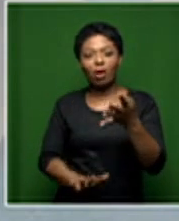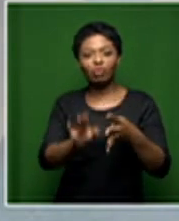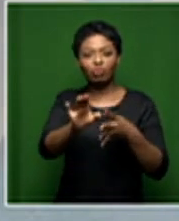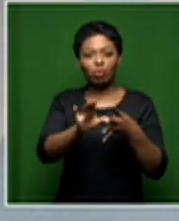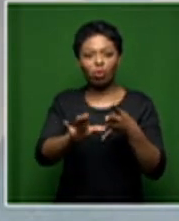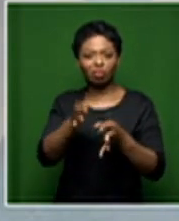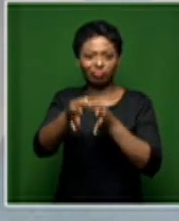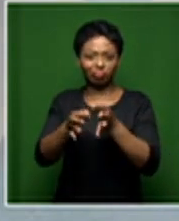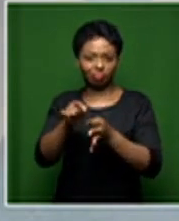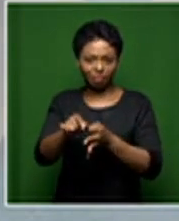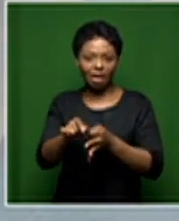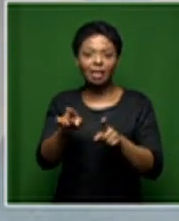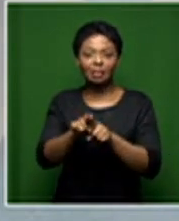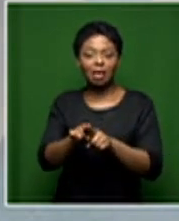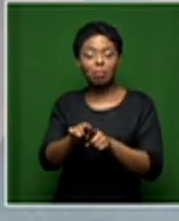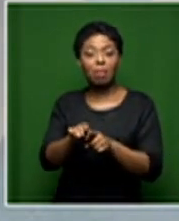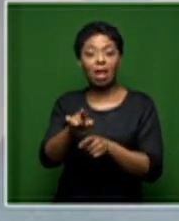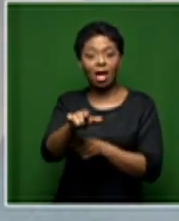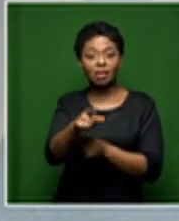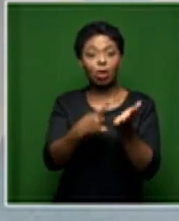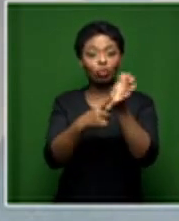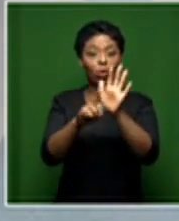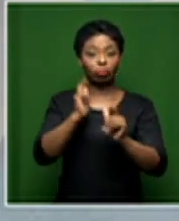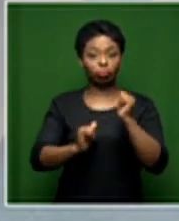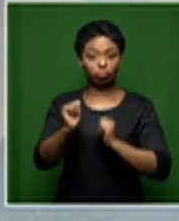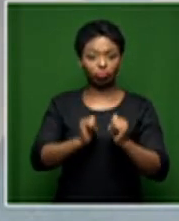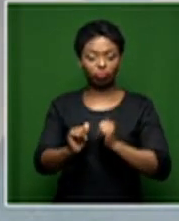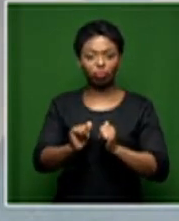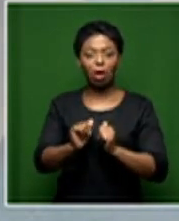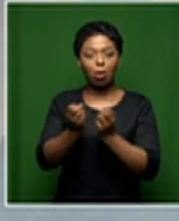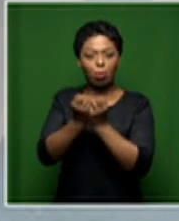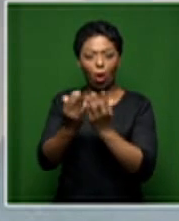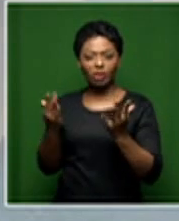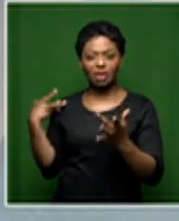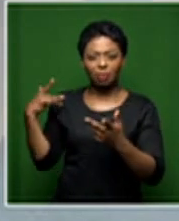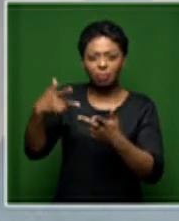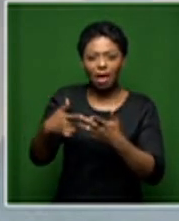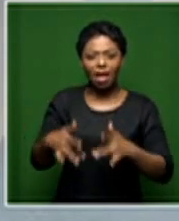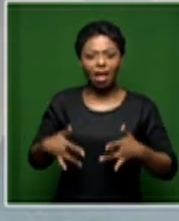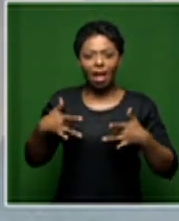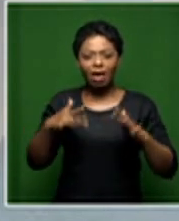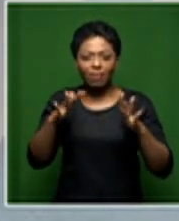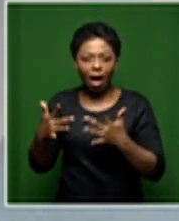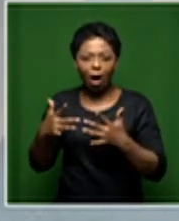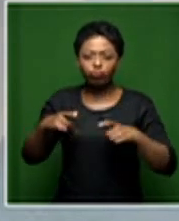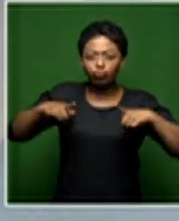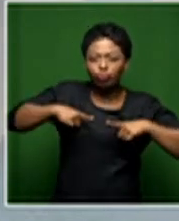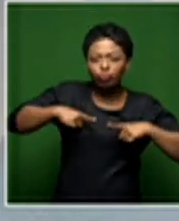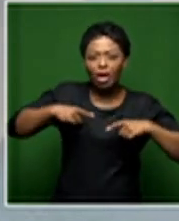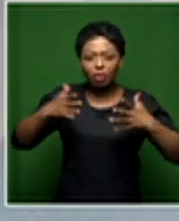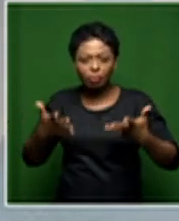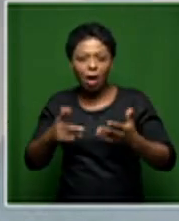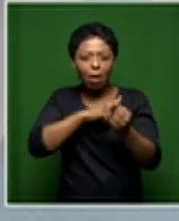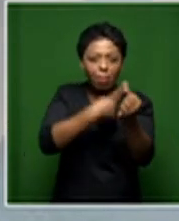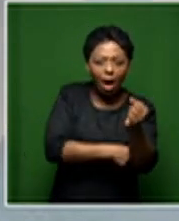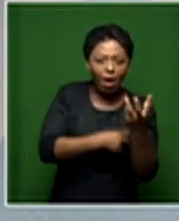The latest installment of the series shows a treasure trying to escape the years of high luxury life and power. She now comes to know